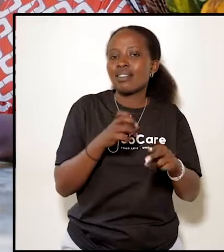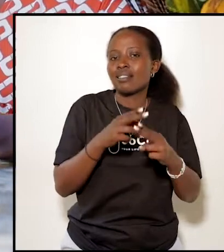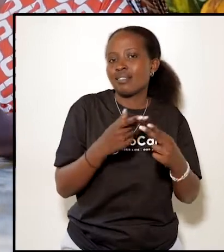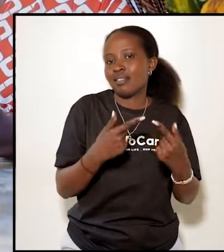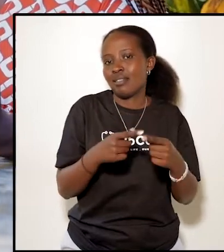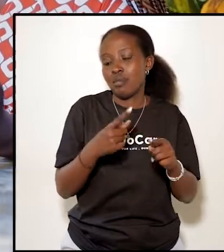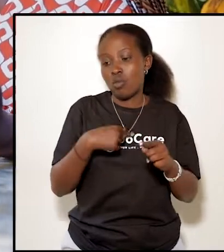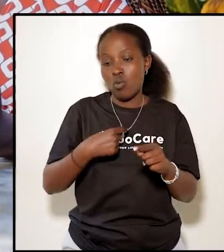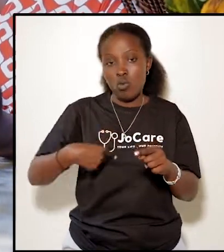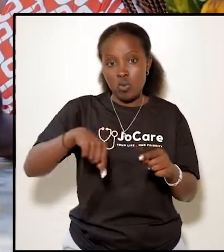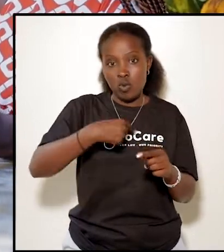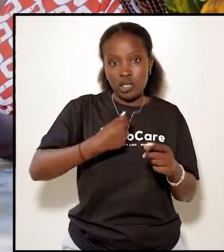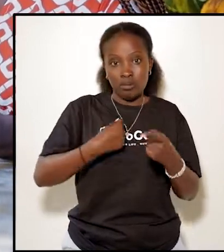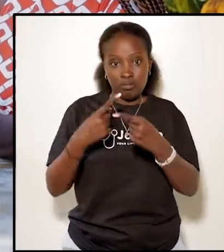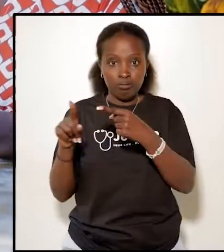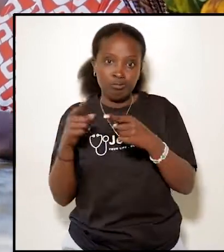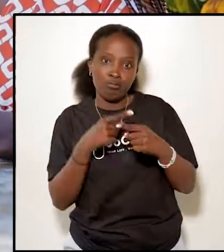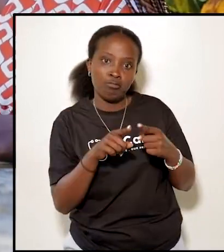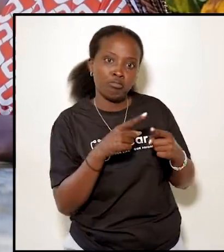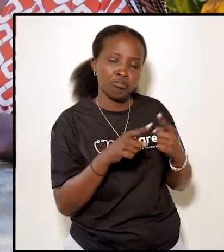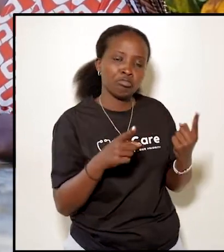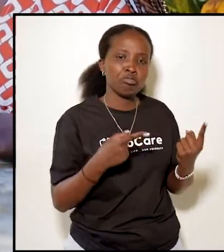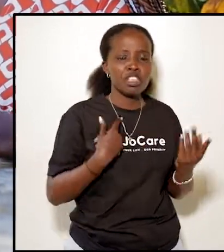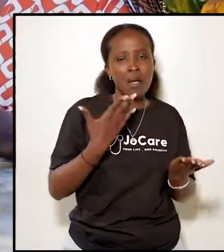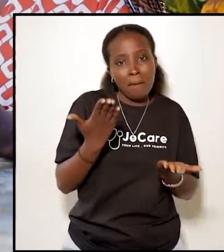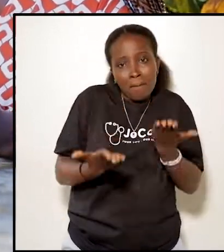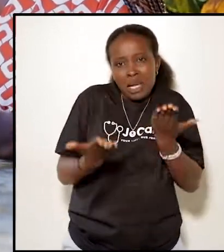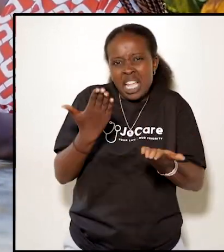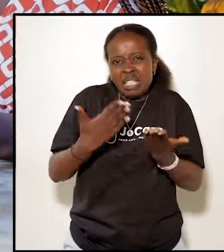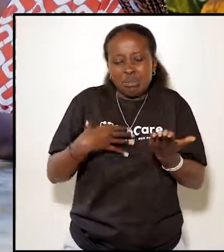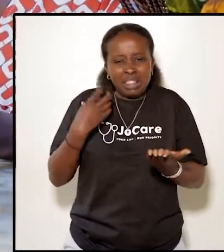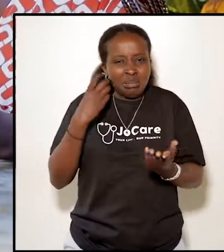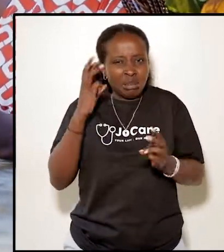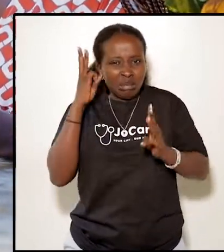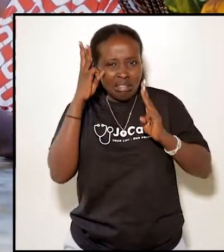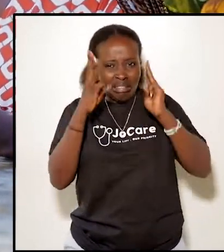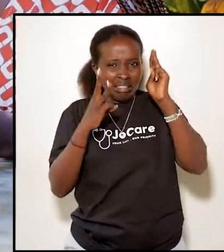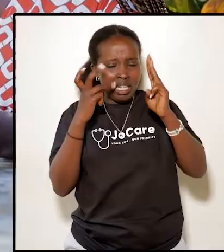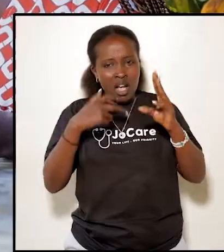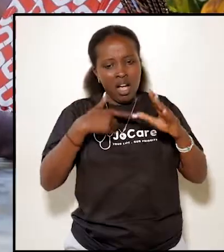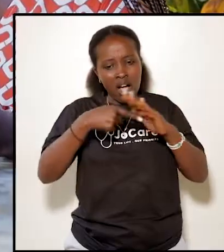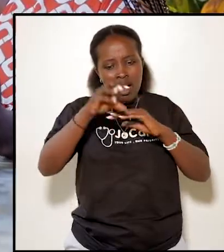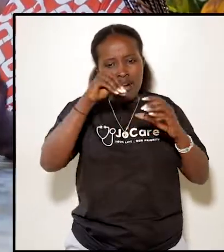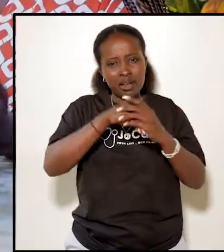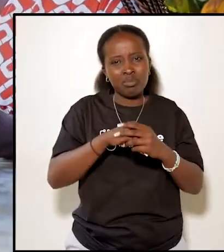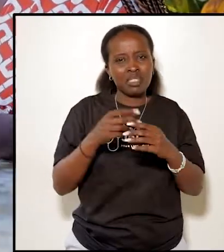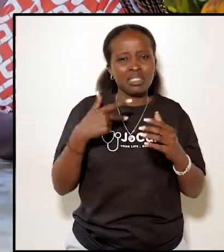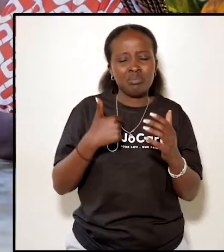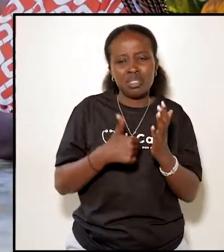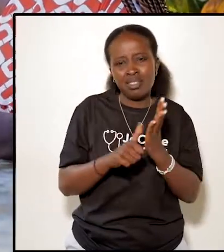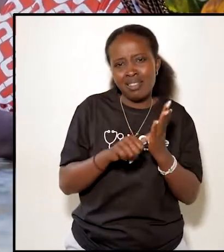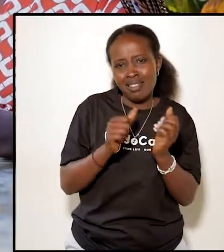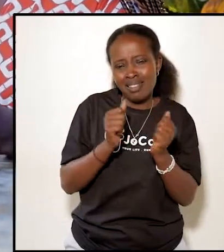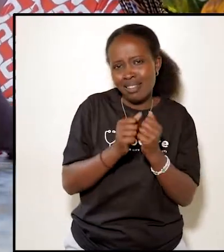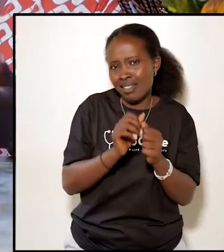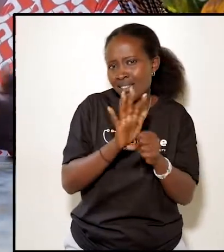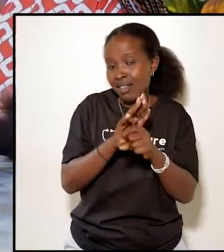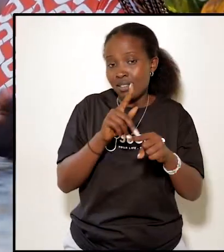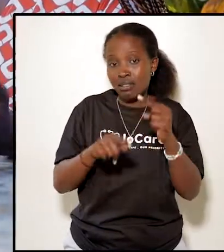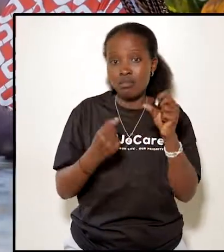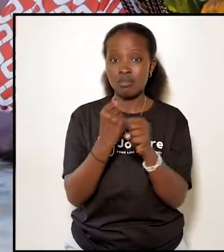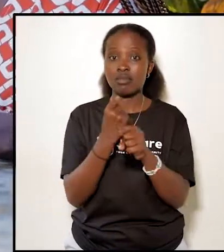symptom. Okay. You may also have severe mood changes, which Okay. may lead to depression. You feel so depressed, anxiety,